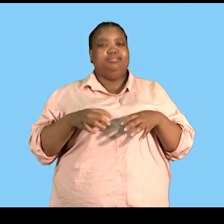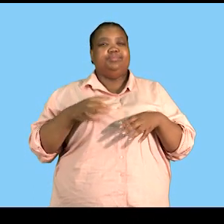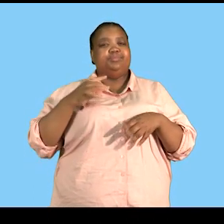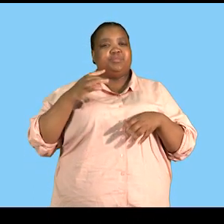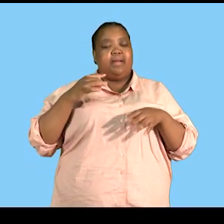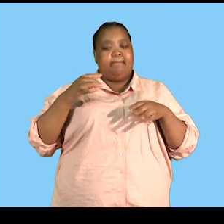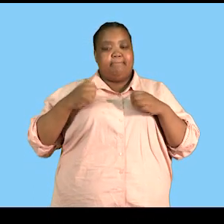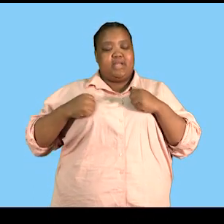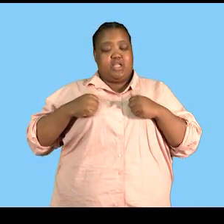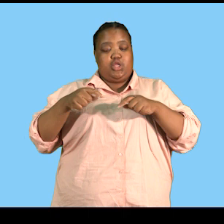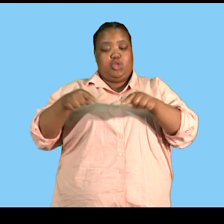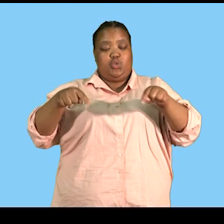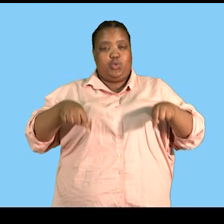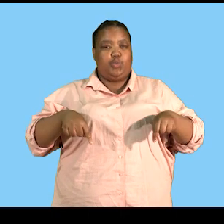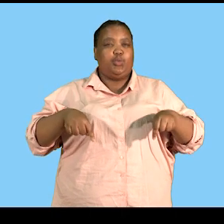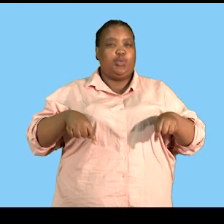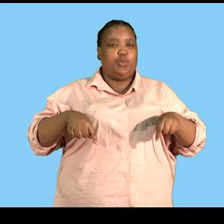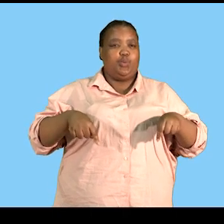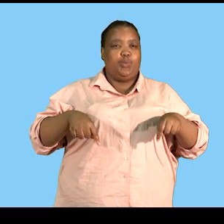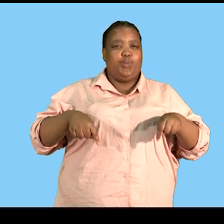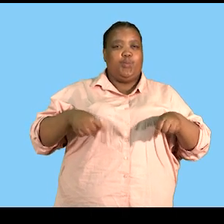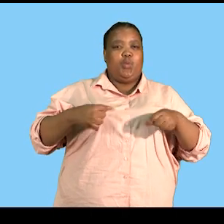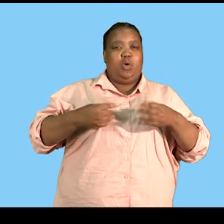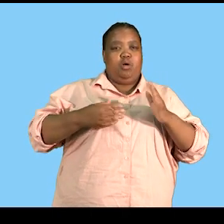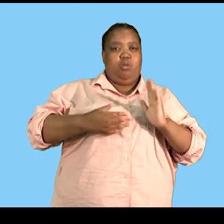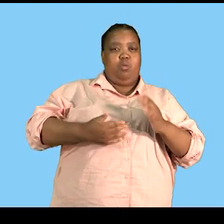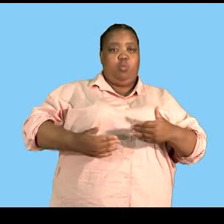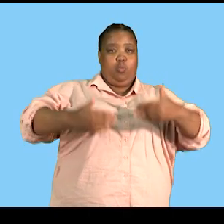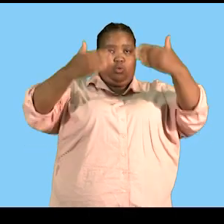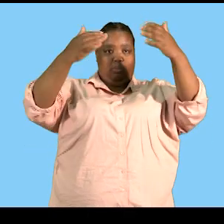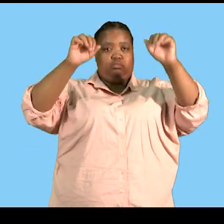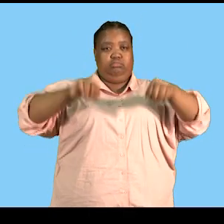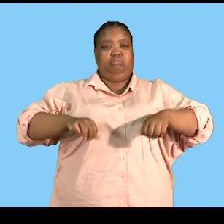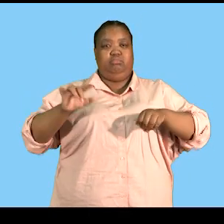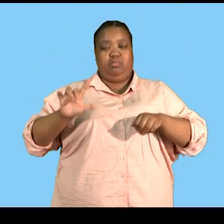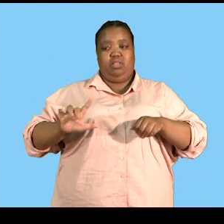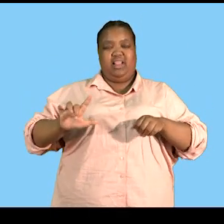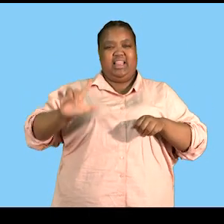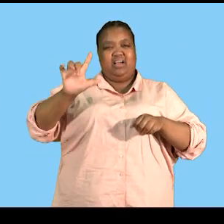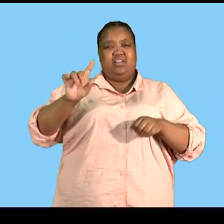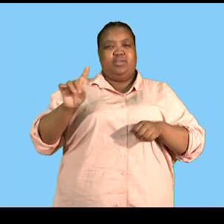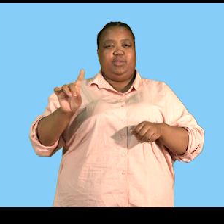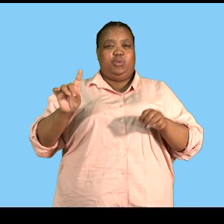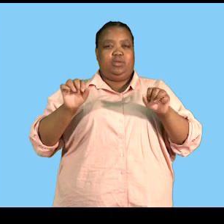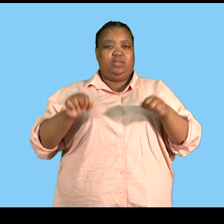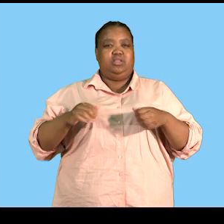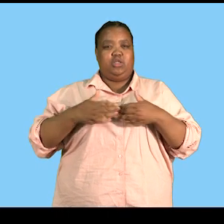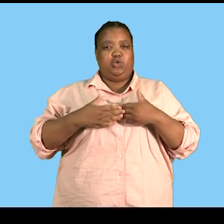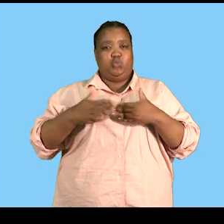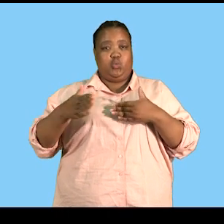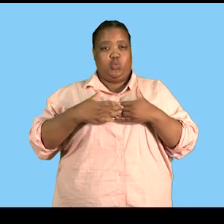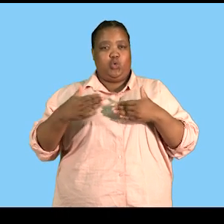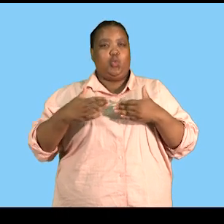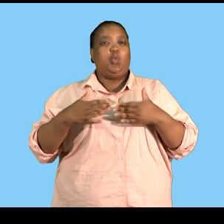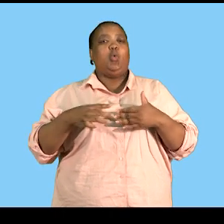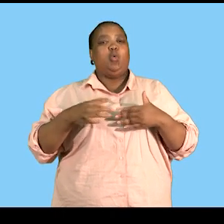length of the interior bathroom wall, excluding the door that is not given, if the door takes up